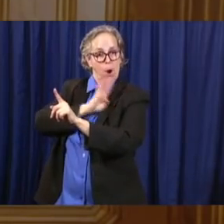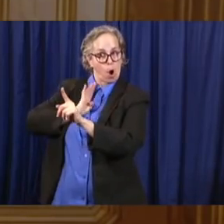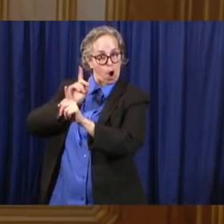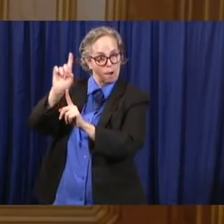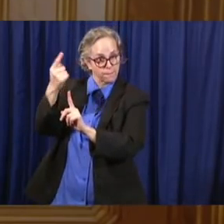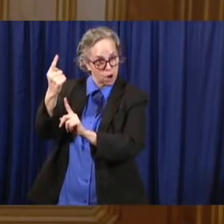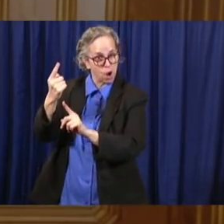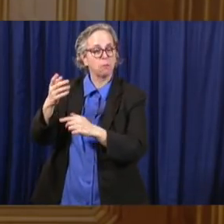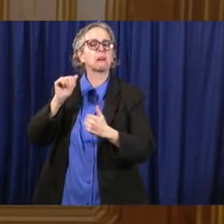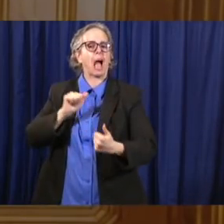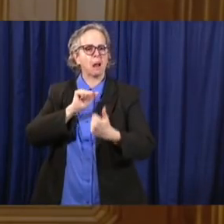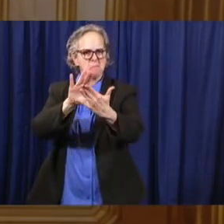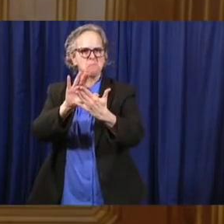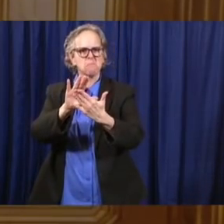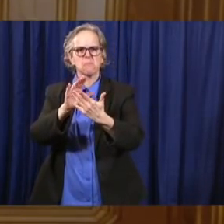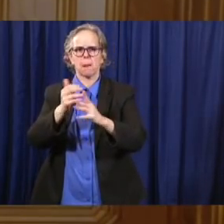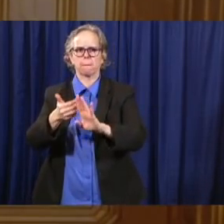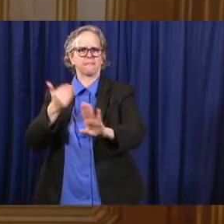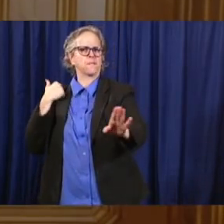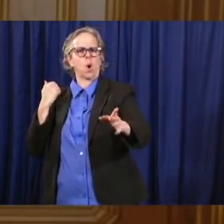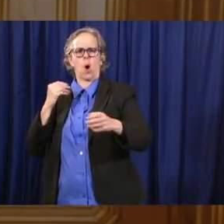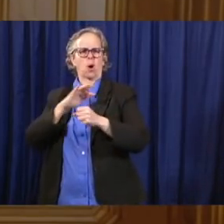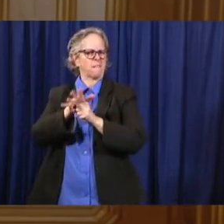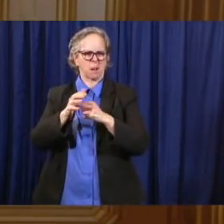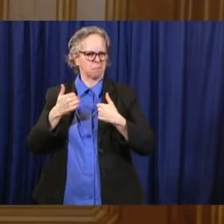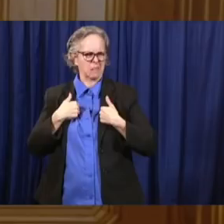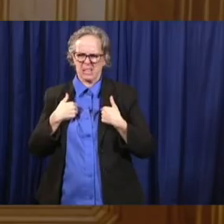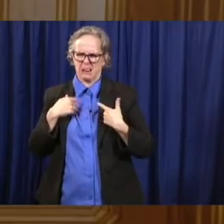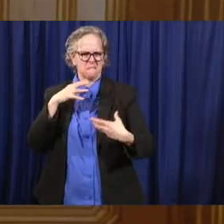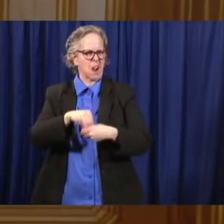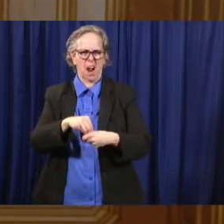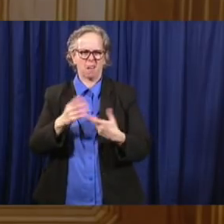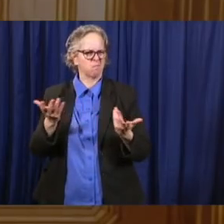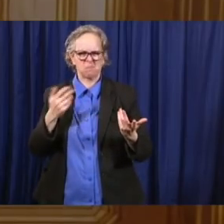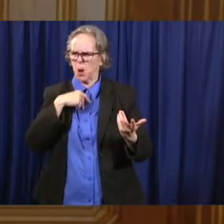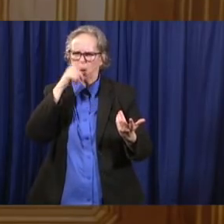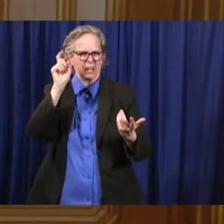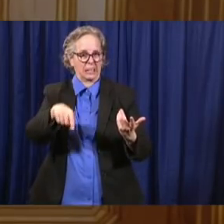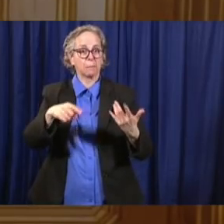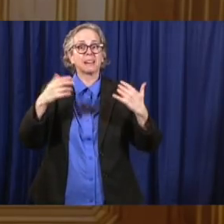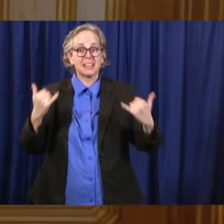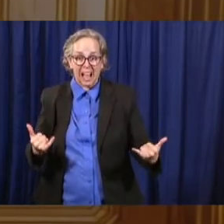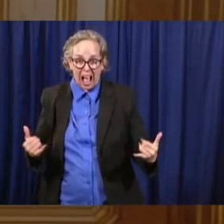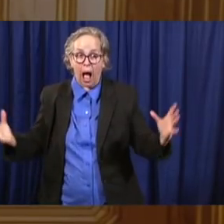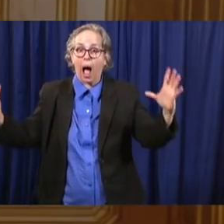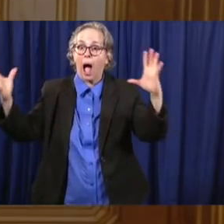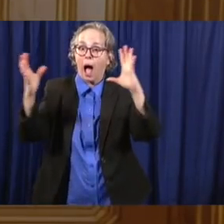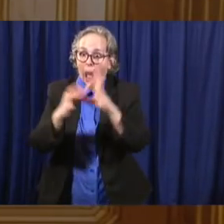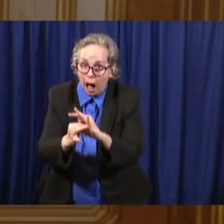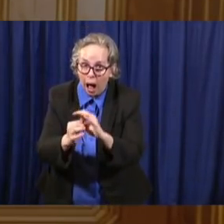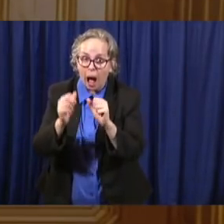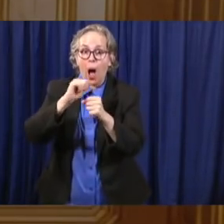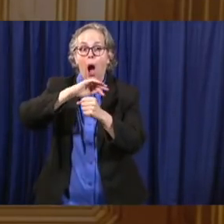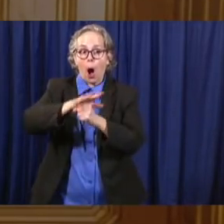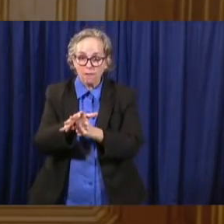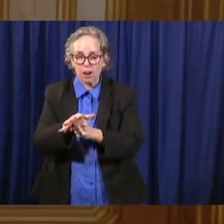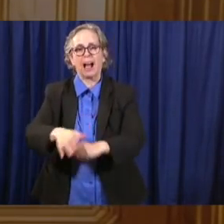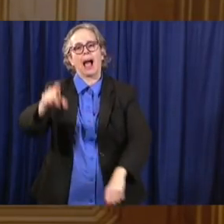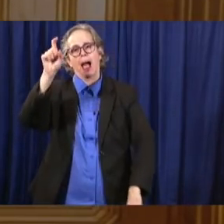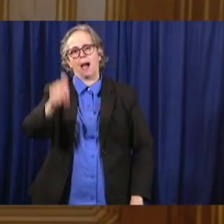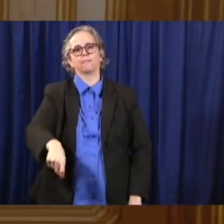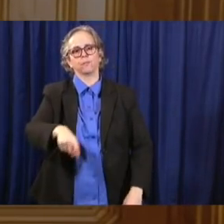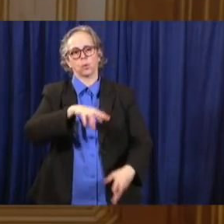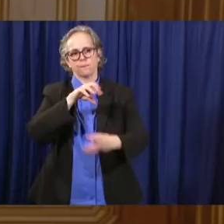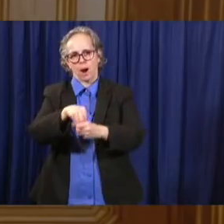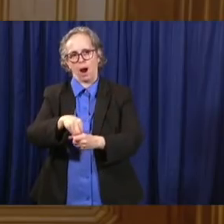way to decide who comes out. But we would not have done that, I don't think, without the coronavirus. So